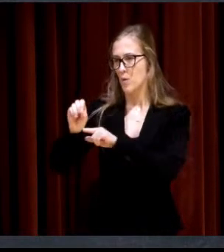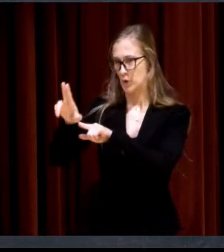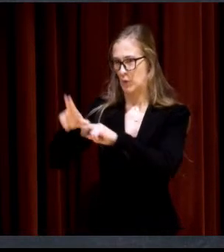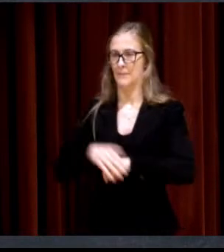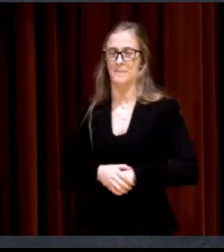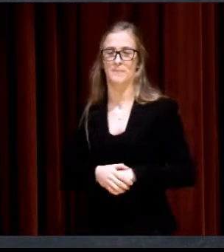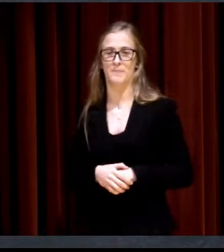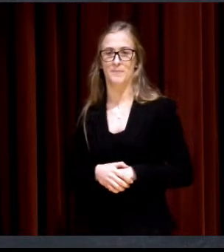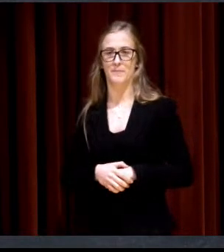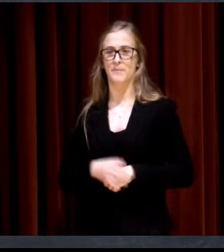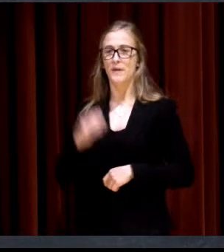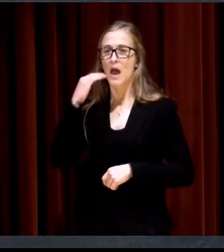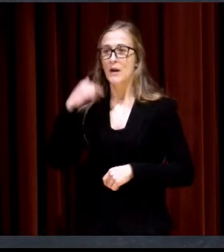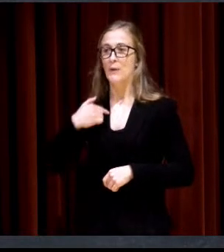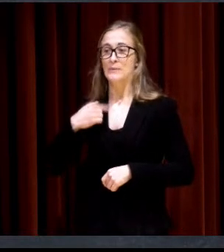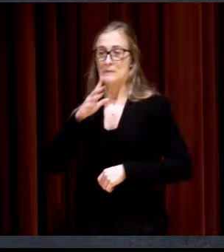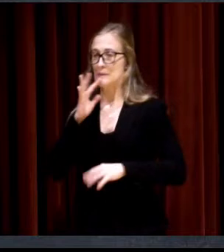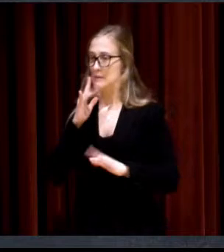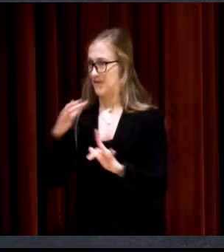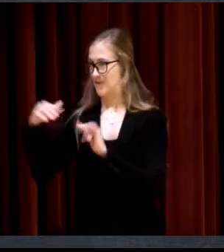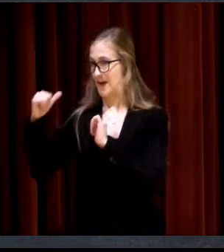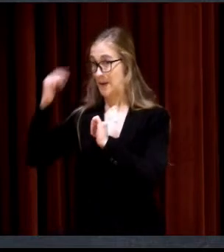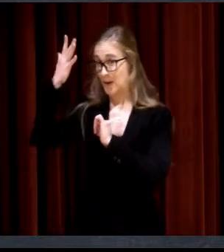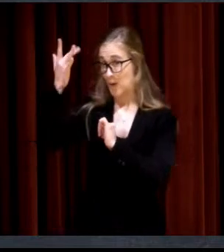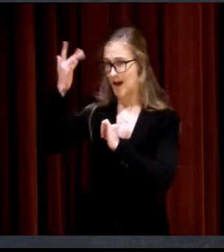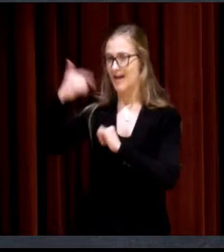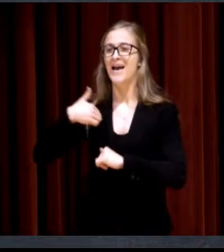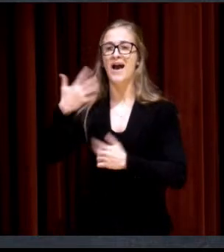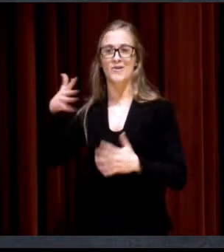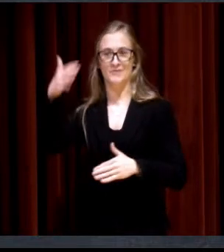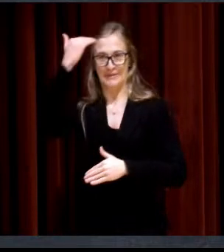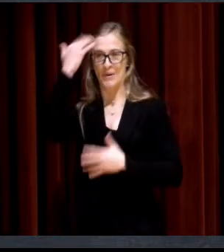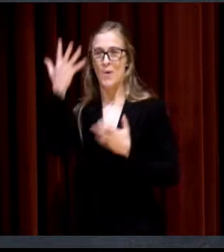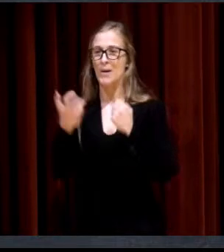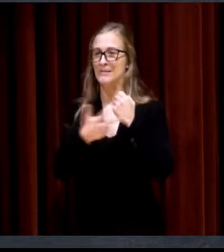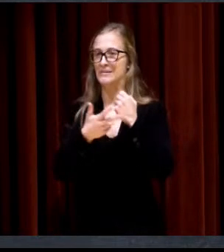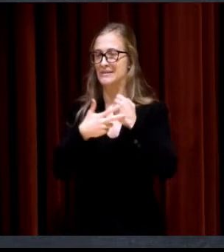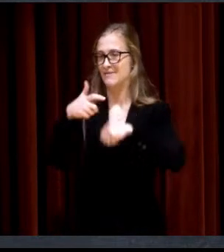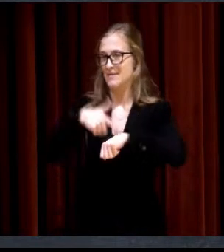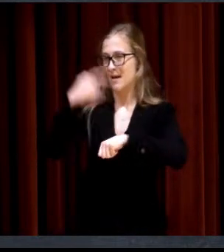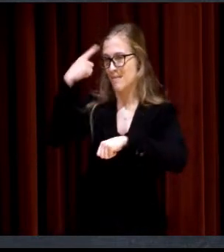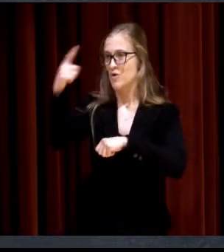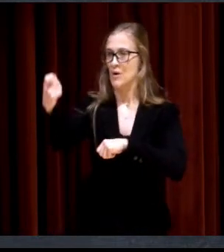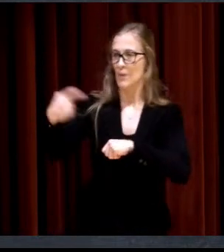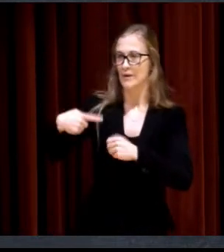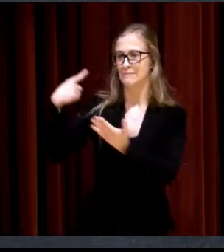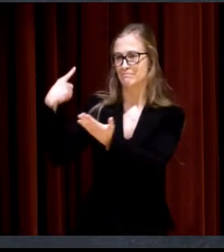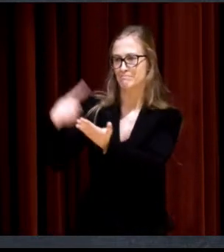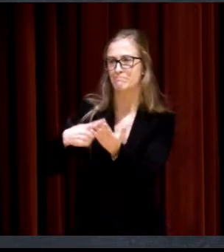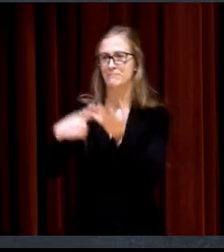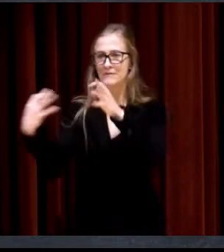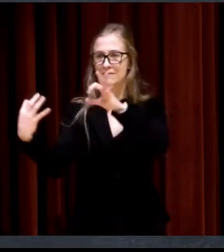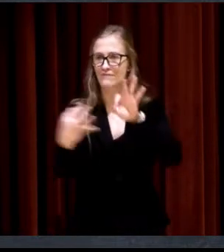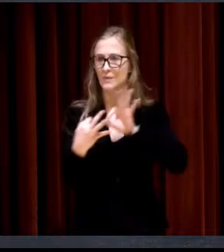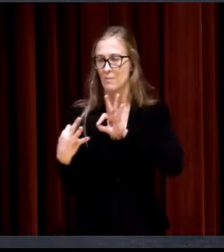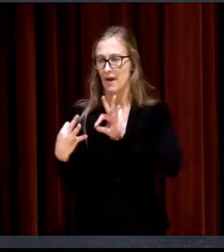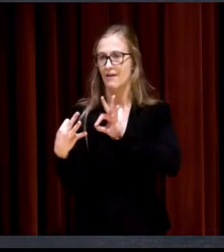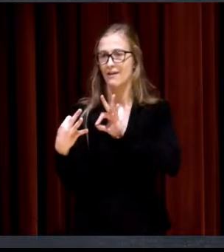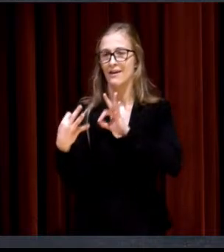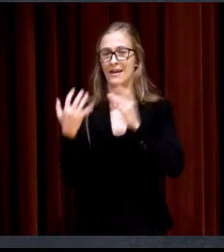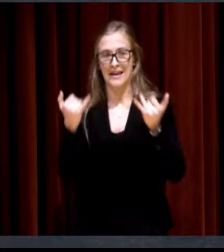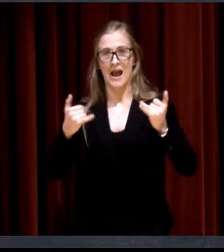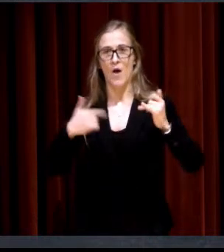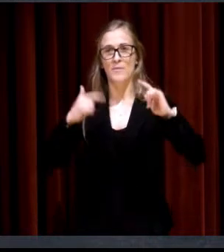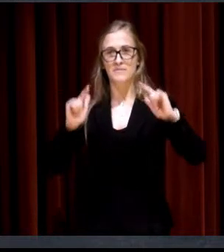I know I spoke relatively quickly because I knew that we wanted to save time for questions, answers, feedback, so we turn this